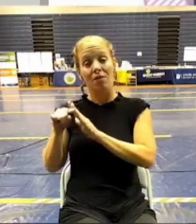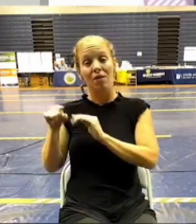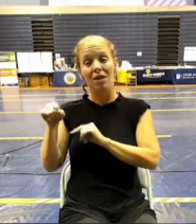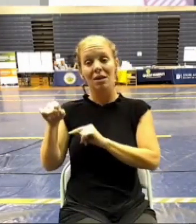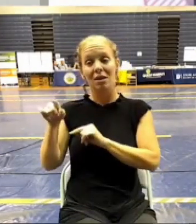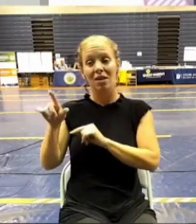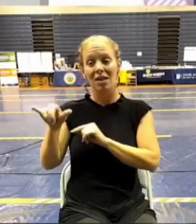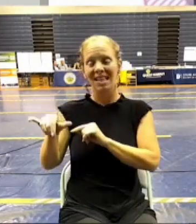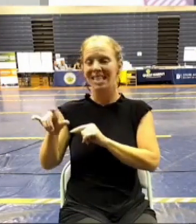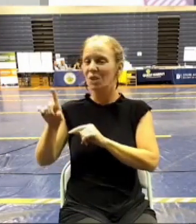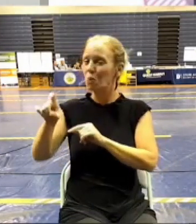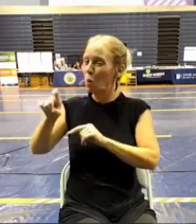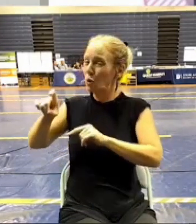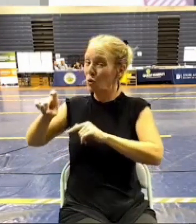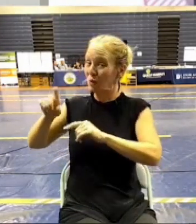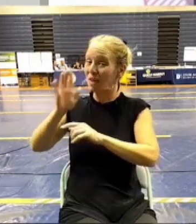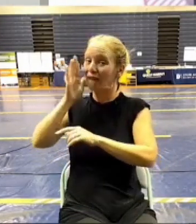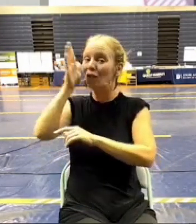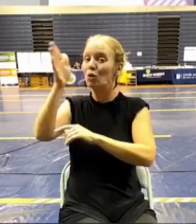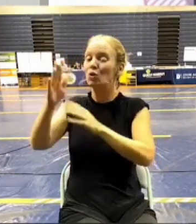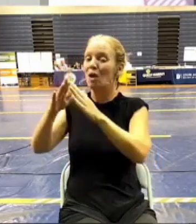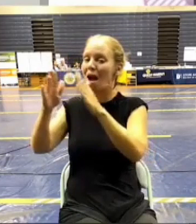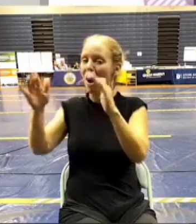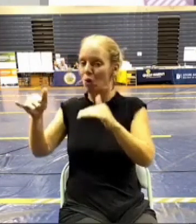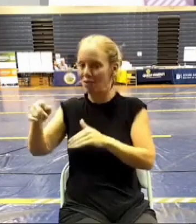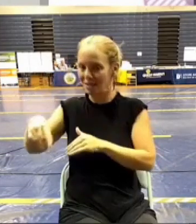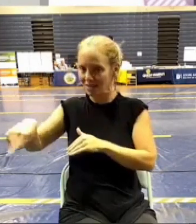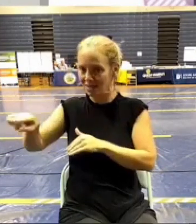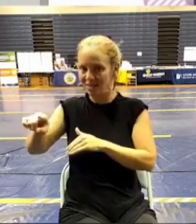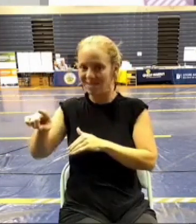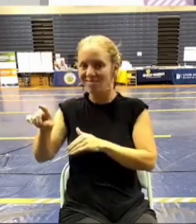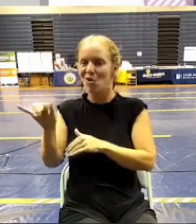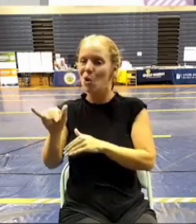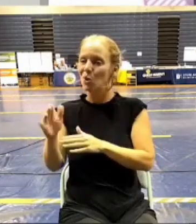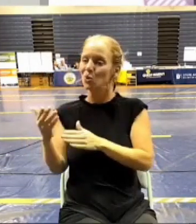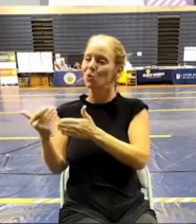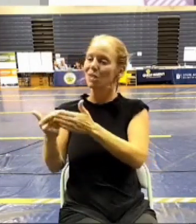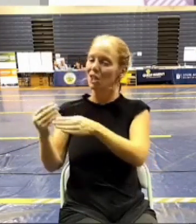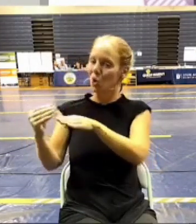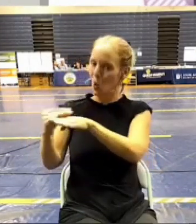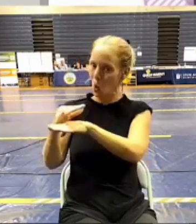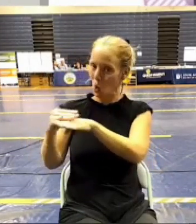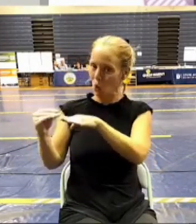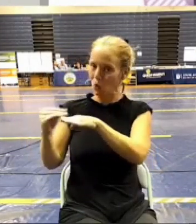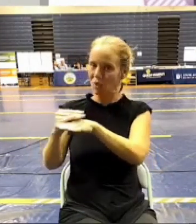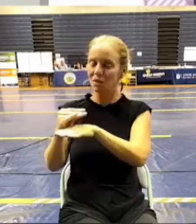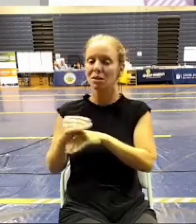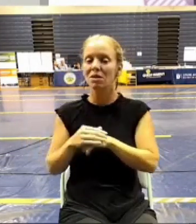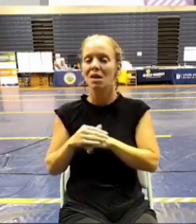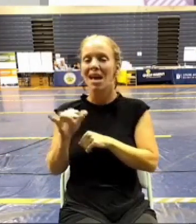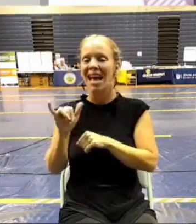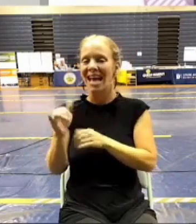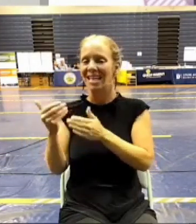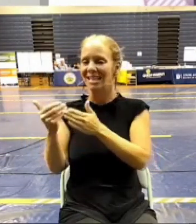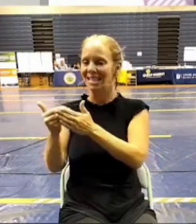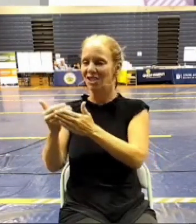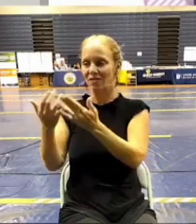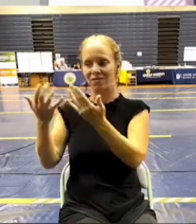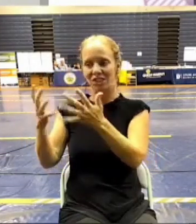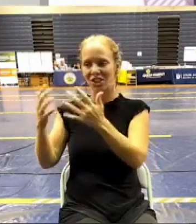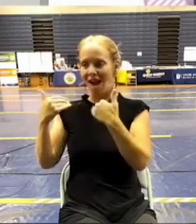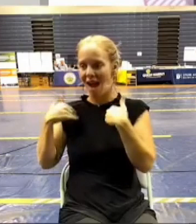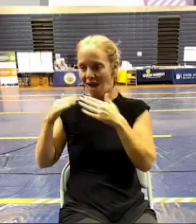slated for future housing. It's also near the coastline, and it's near existing residential areas.